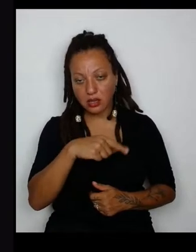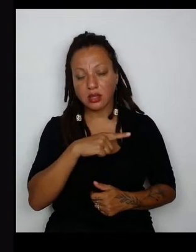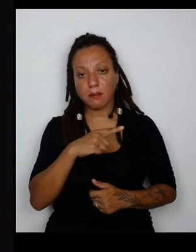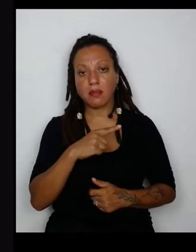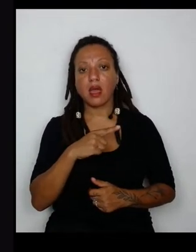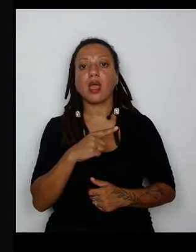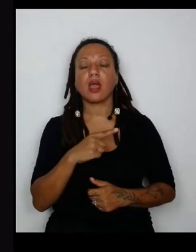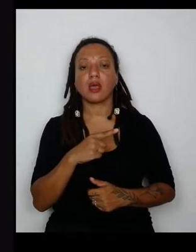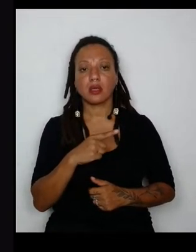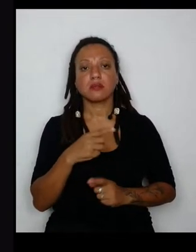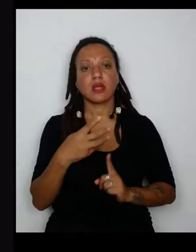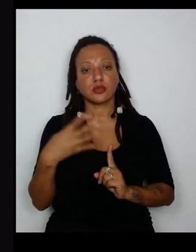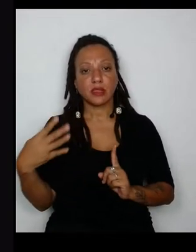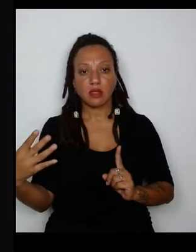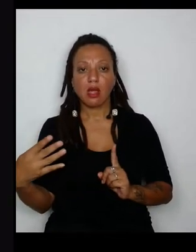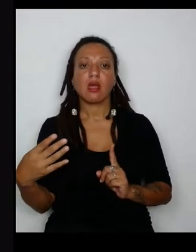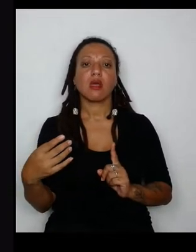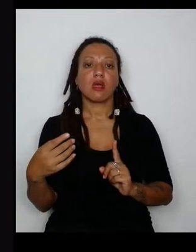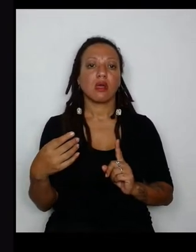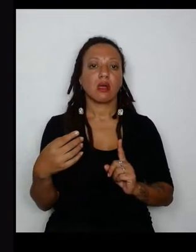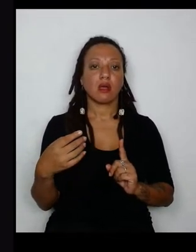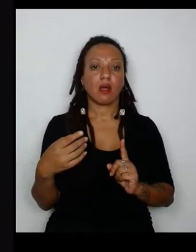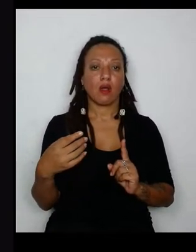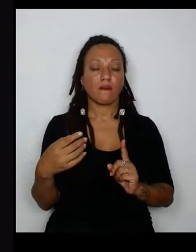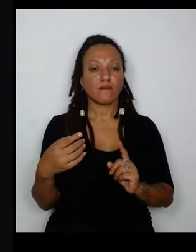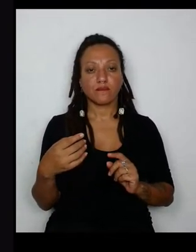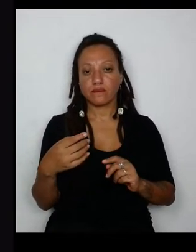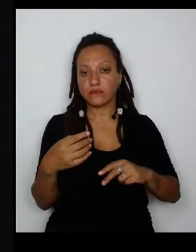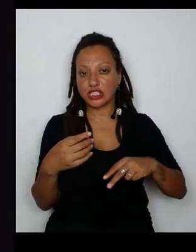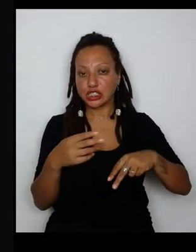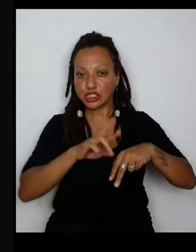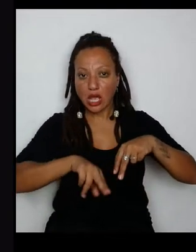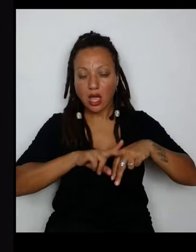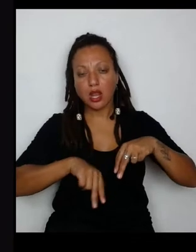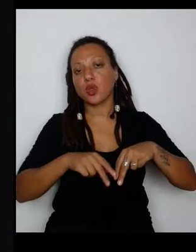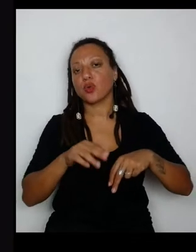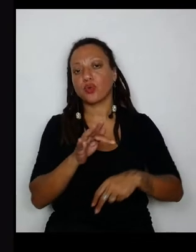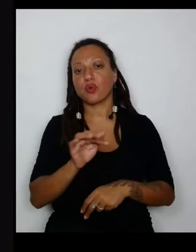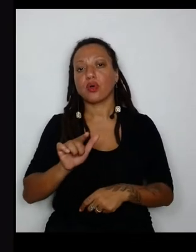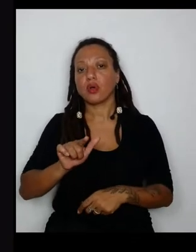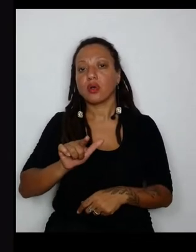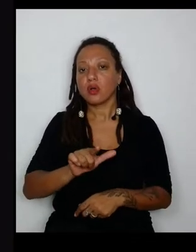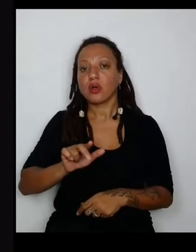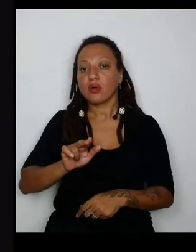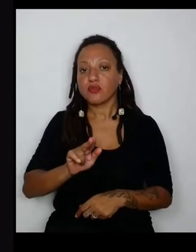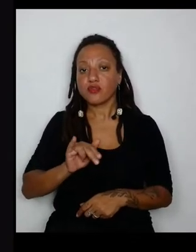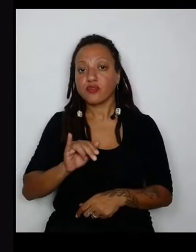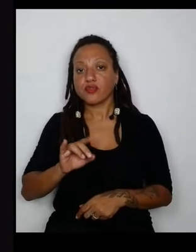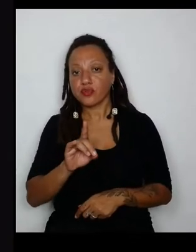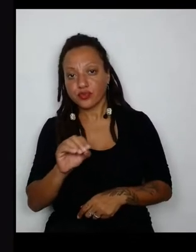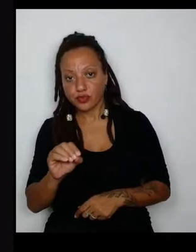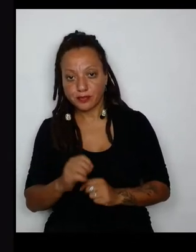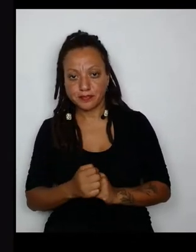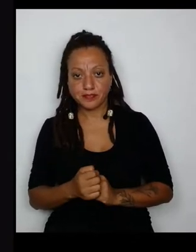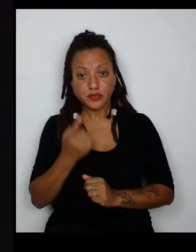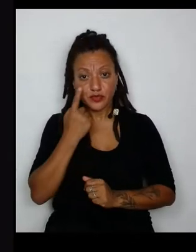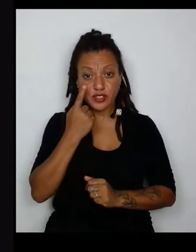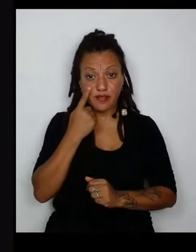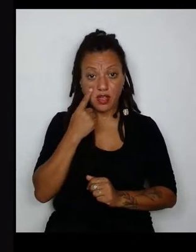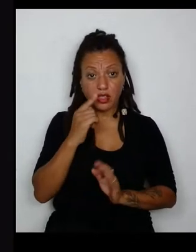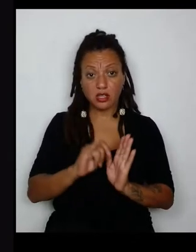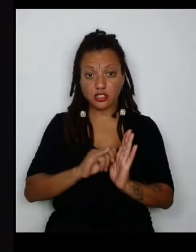pacifica um queer identities was coined by a fafafine